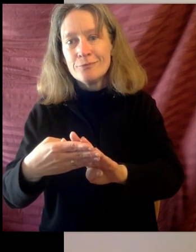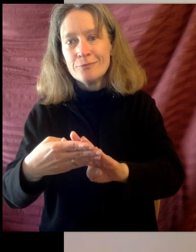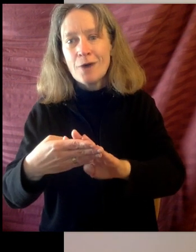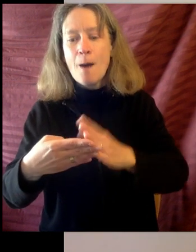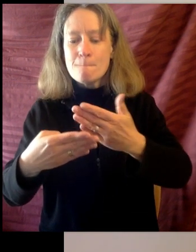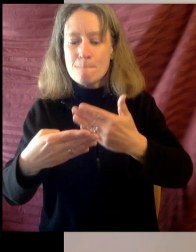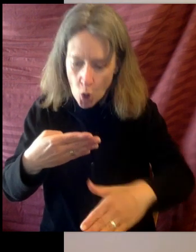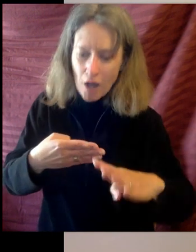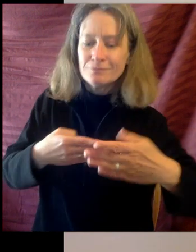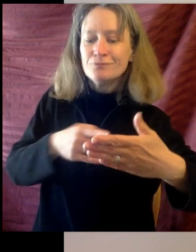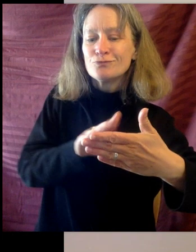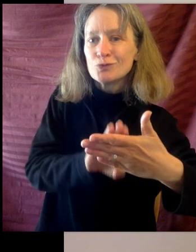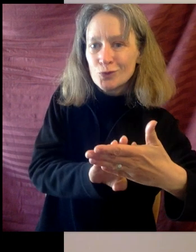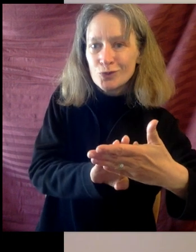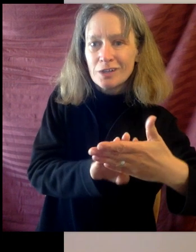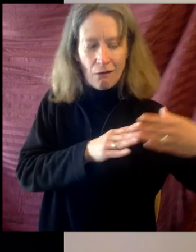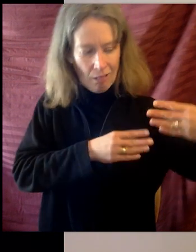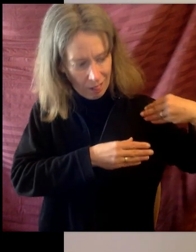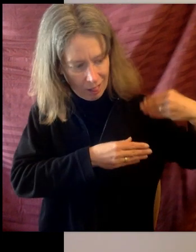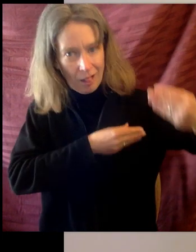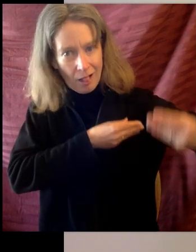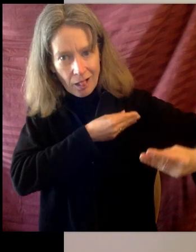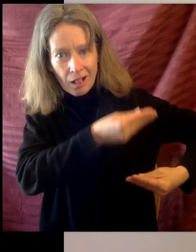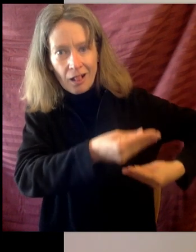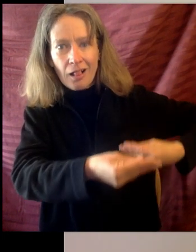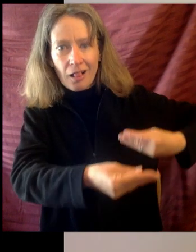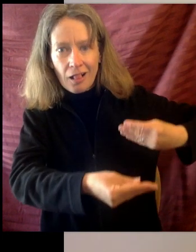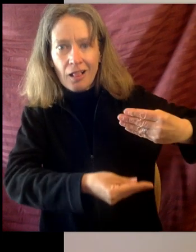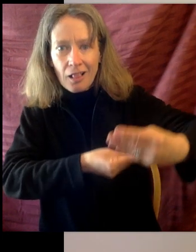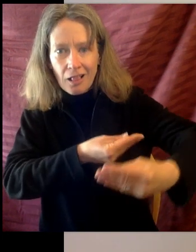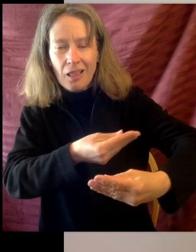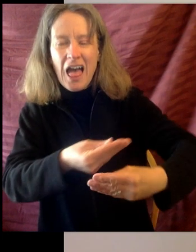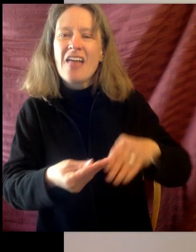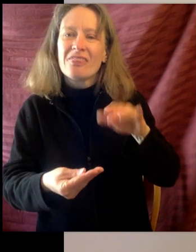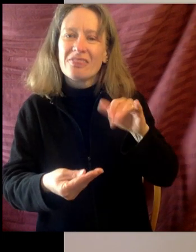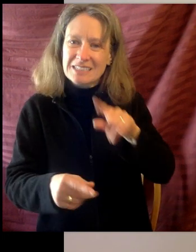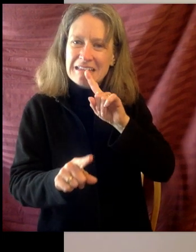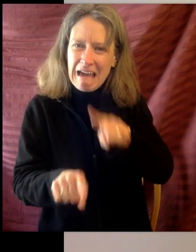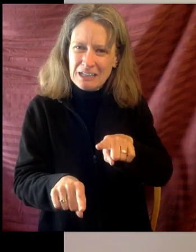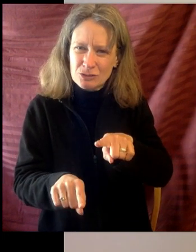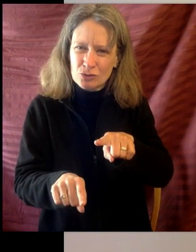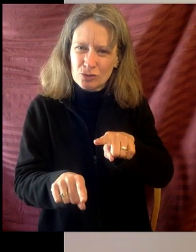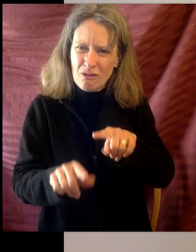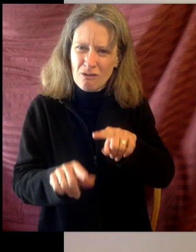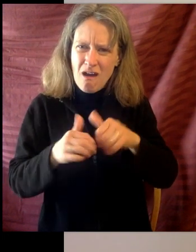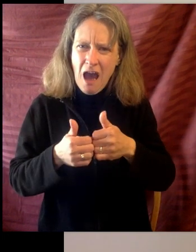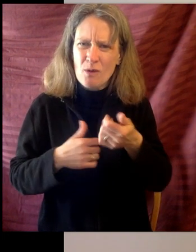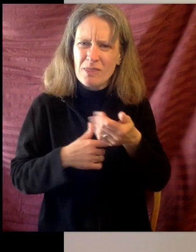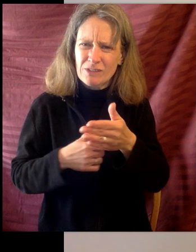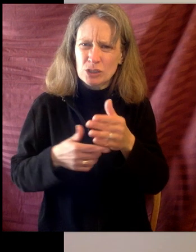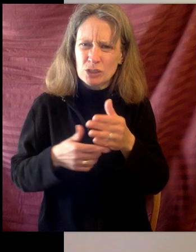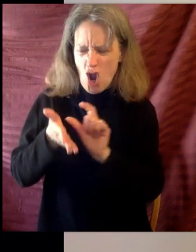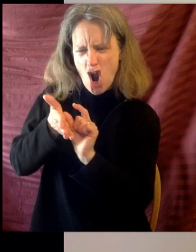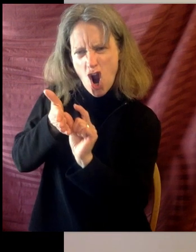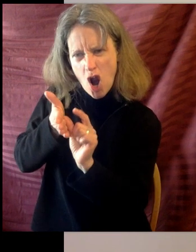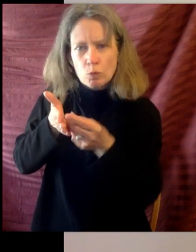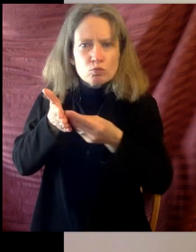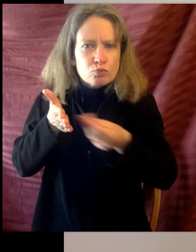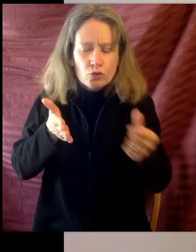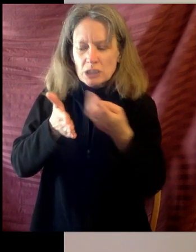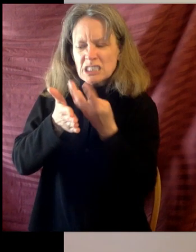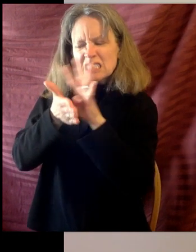like them. So that's the answer to the question of how did they lose their armor and spines. It's that